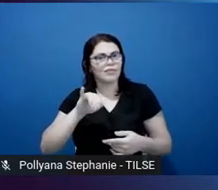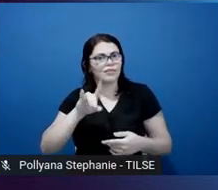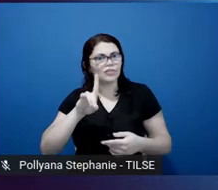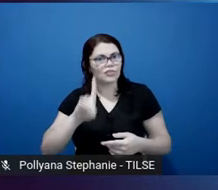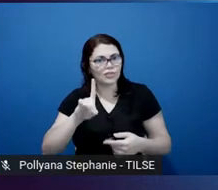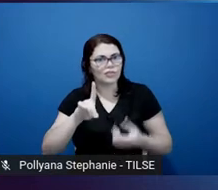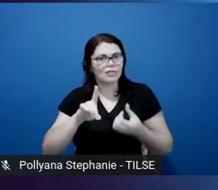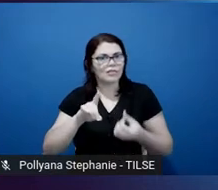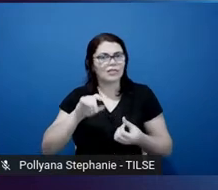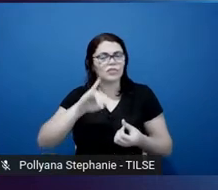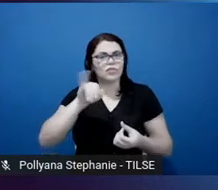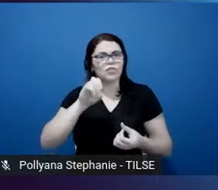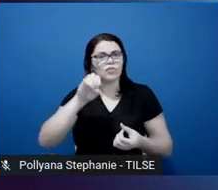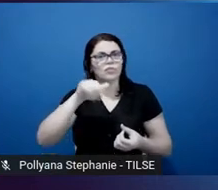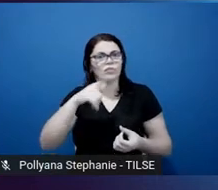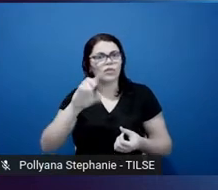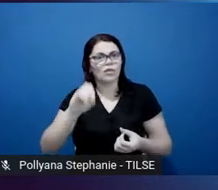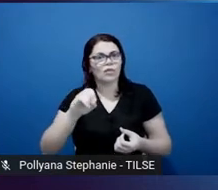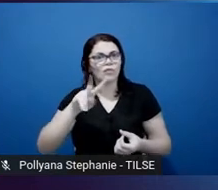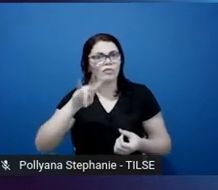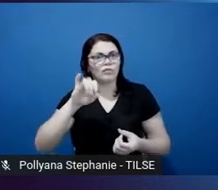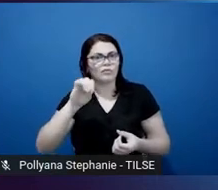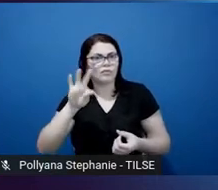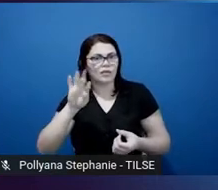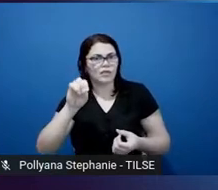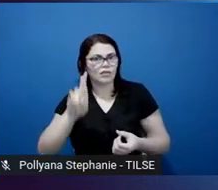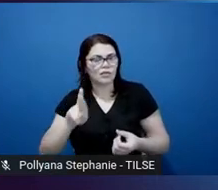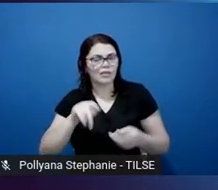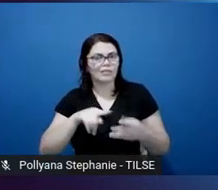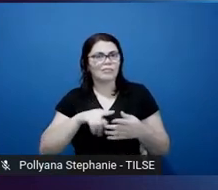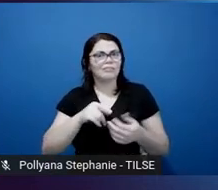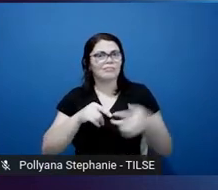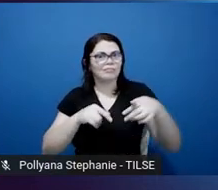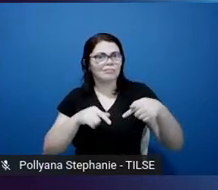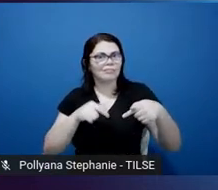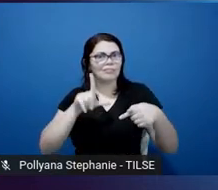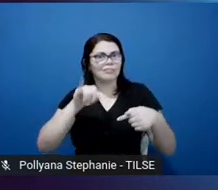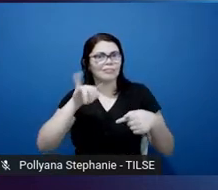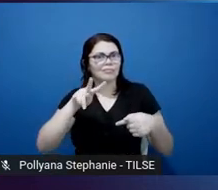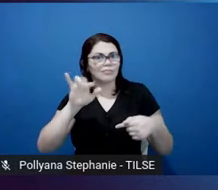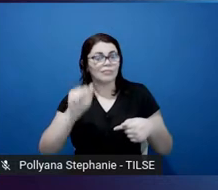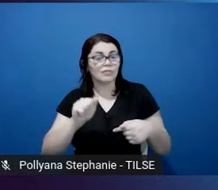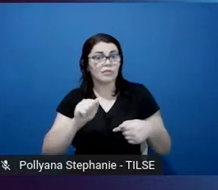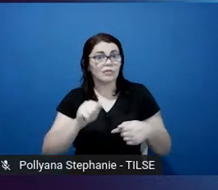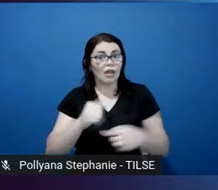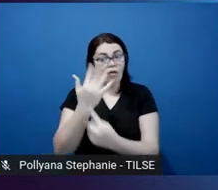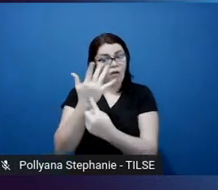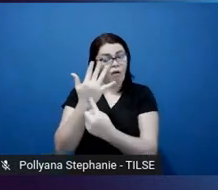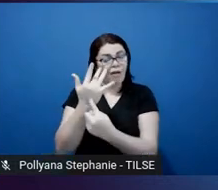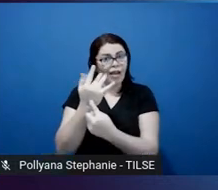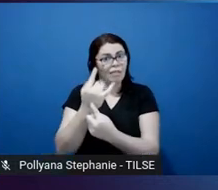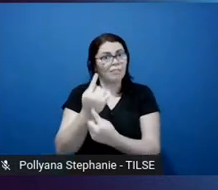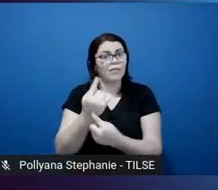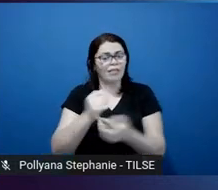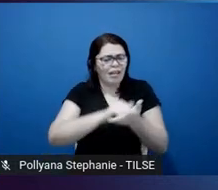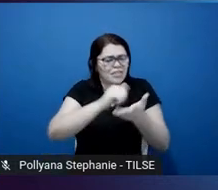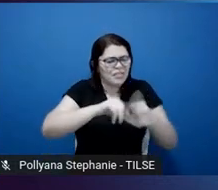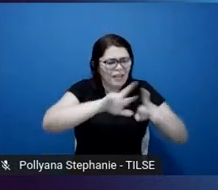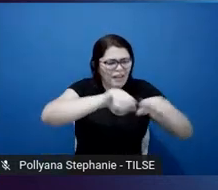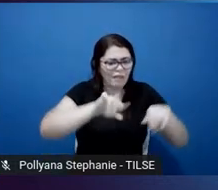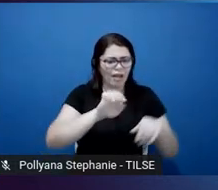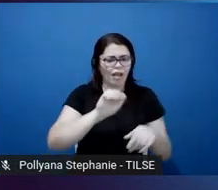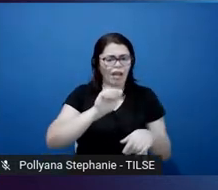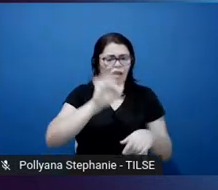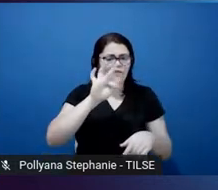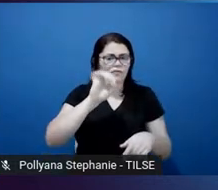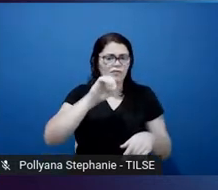Lilian Juscelino. The EPPI conference is one of these activities organized by the EFOPLI program, and it is